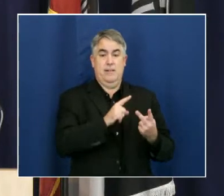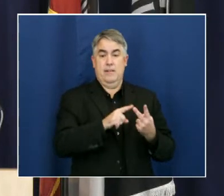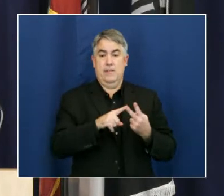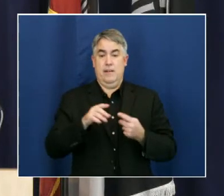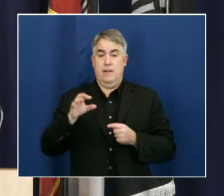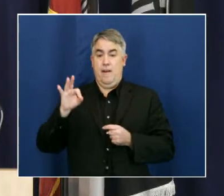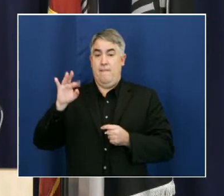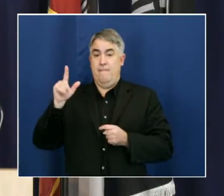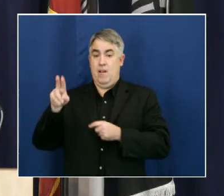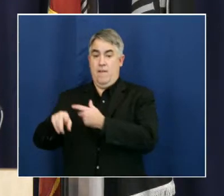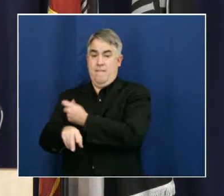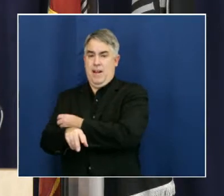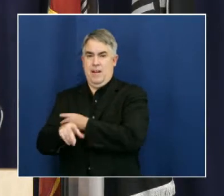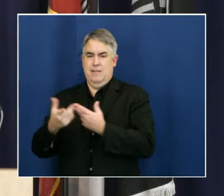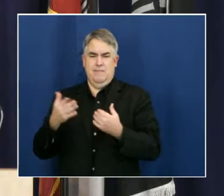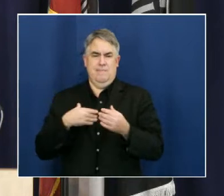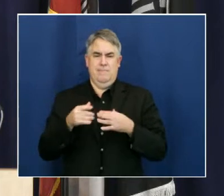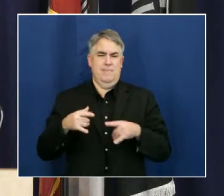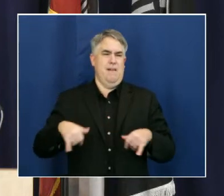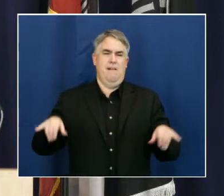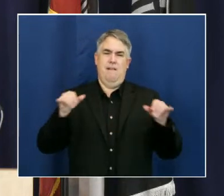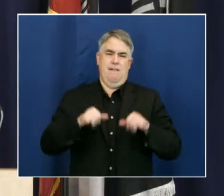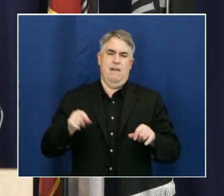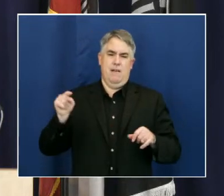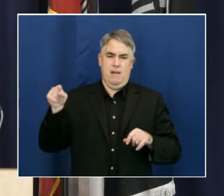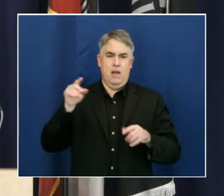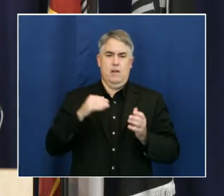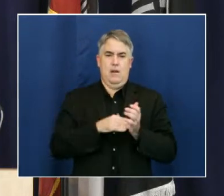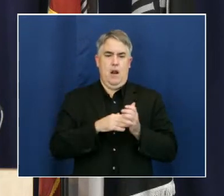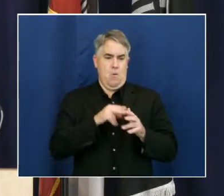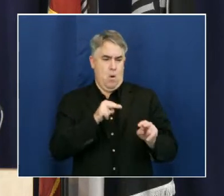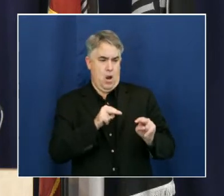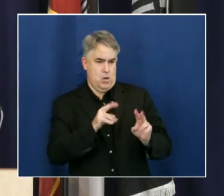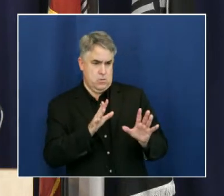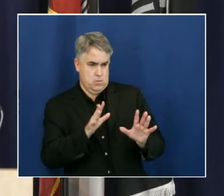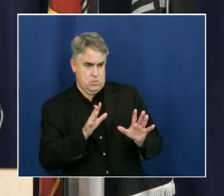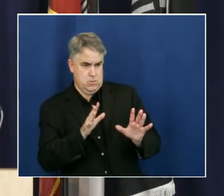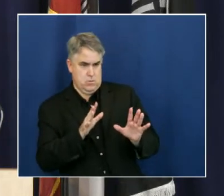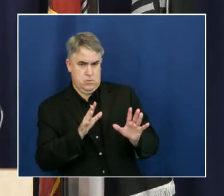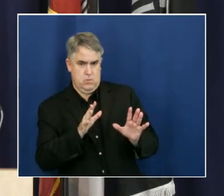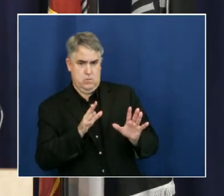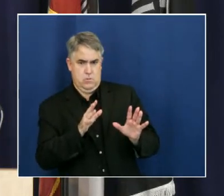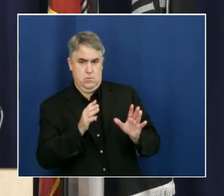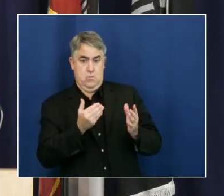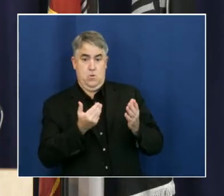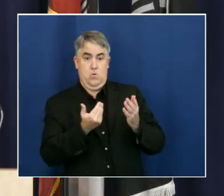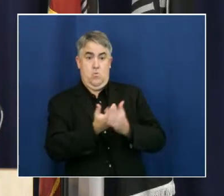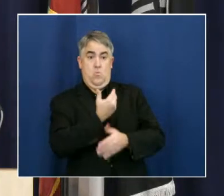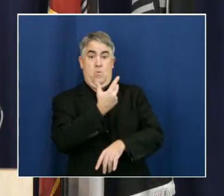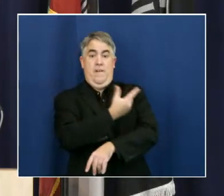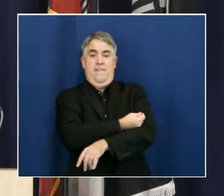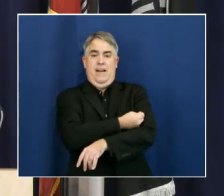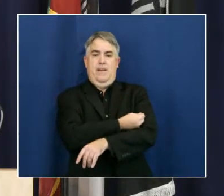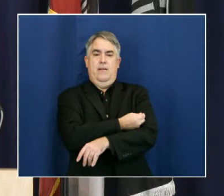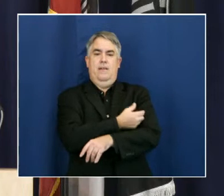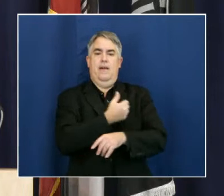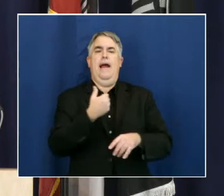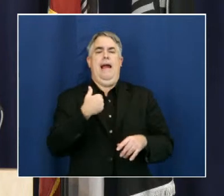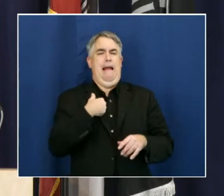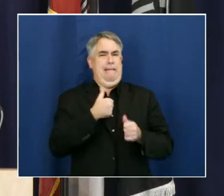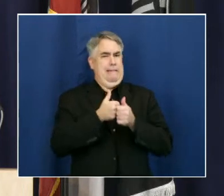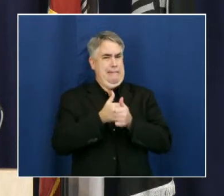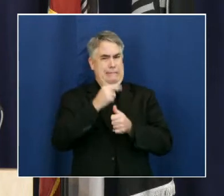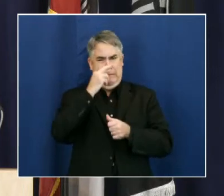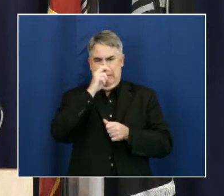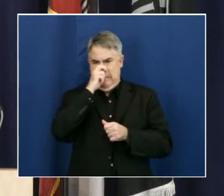office, should be given under medical supervision. And in this case, with a new vaccine, there are very specific guidelines that all sites that are